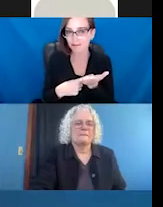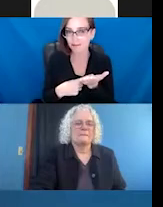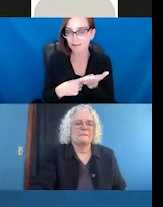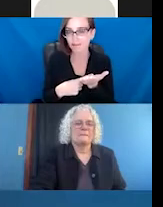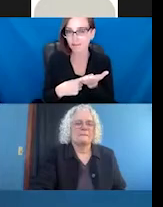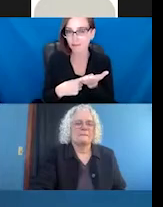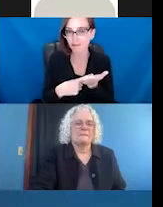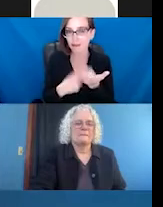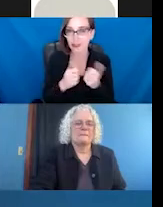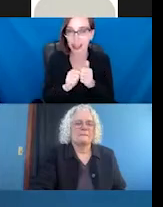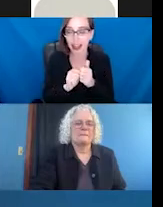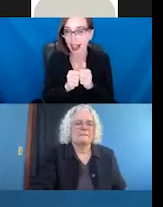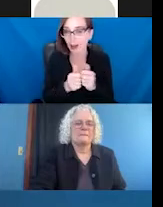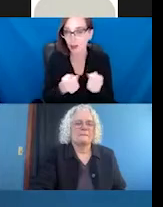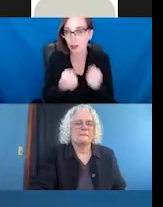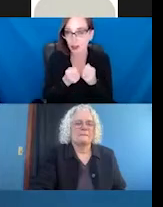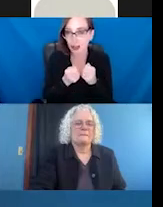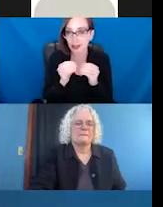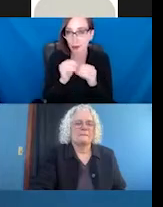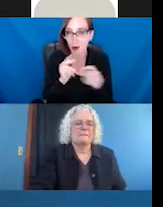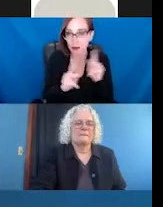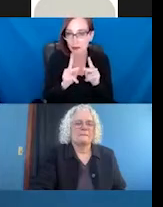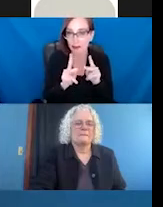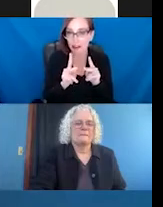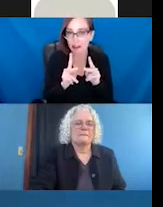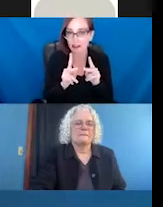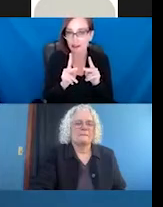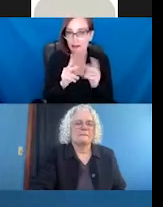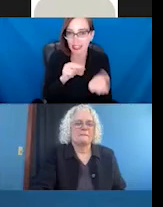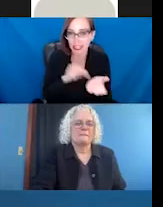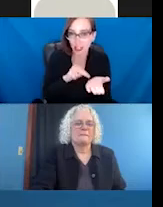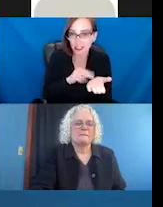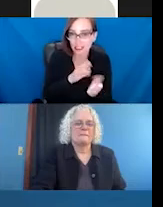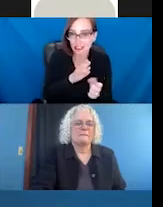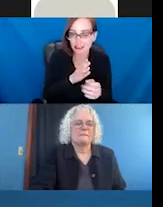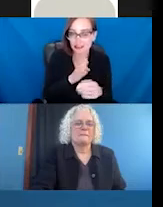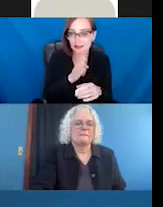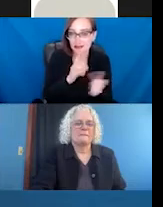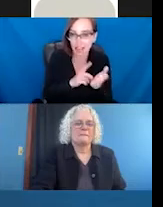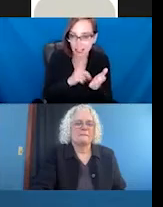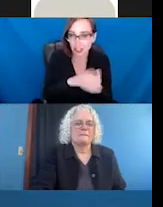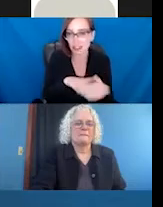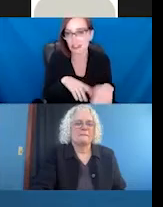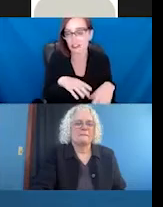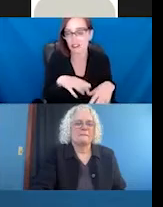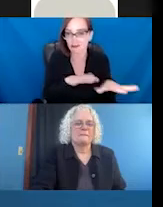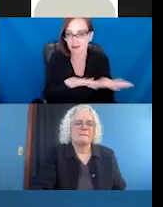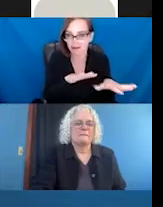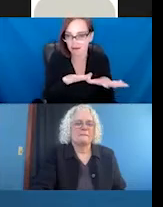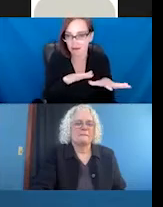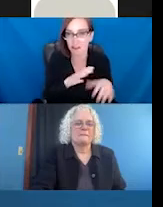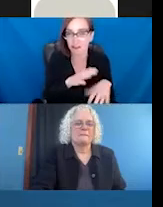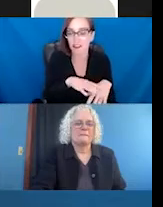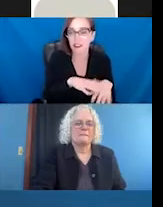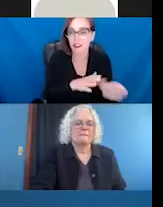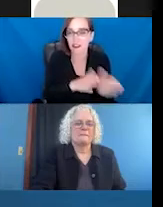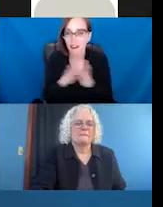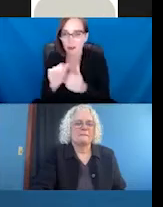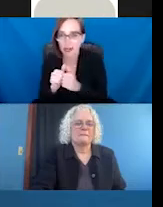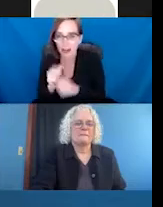attracting new people into the industry, but we haven't talked a lot about retaining the folks that are there and providing the supports that are